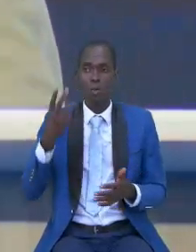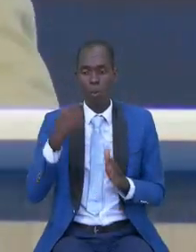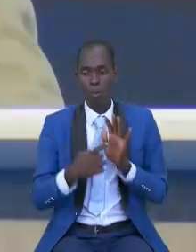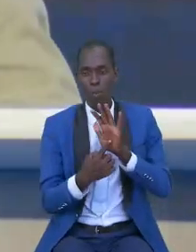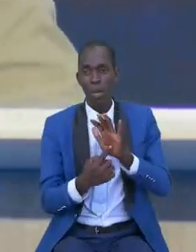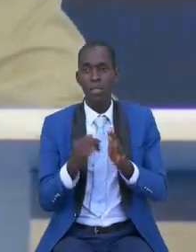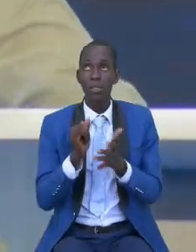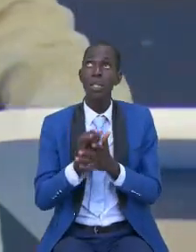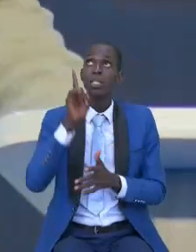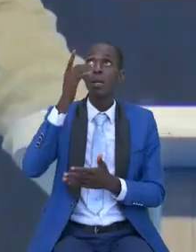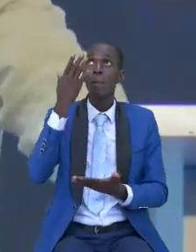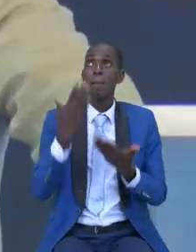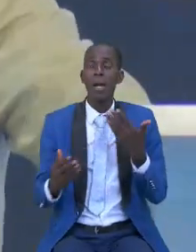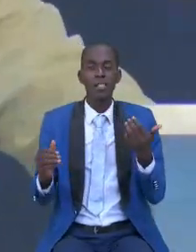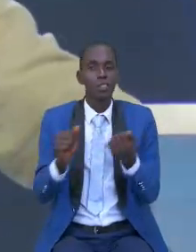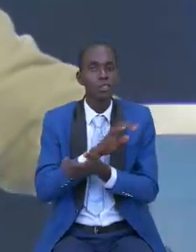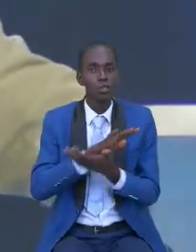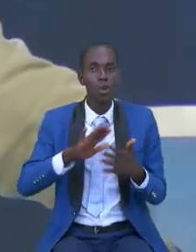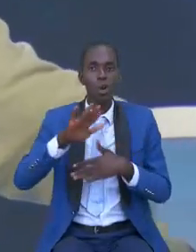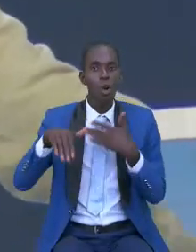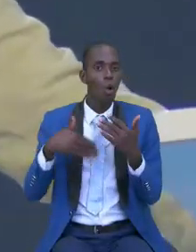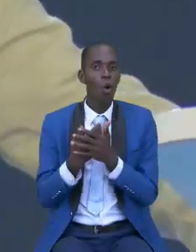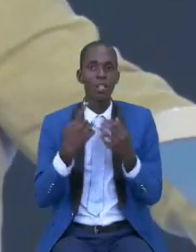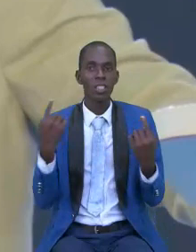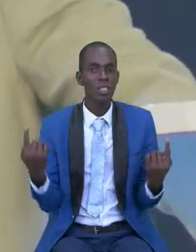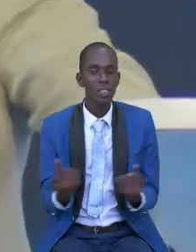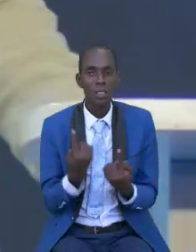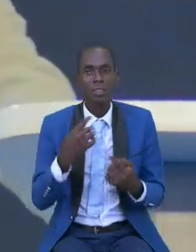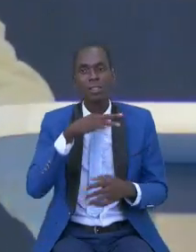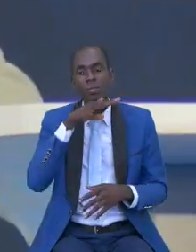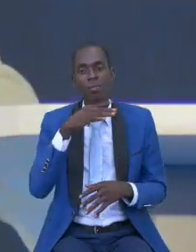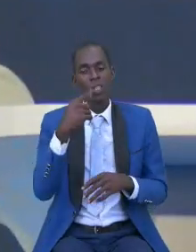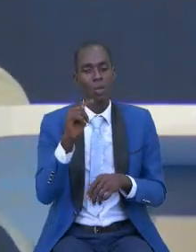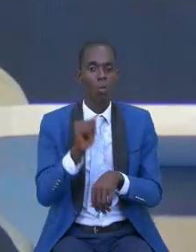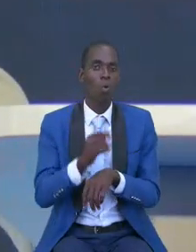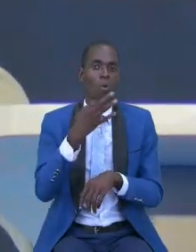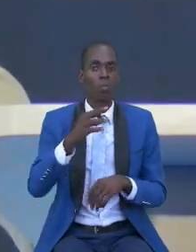all the sins, all the defilement, the works of the devil.